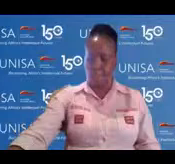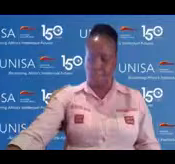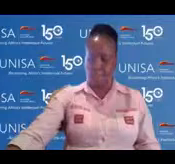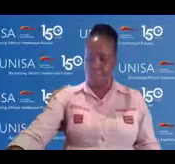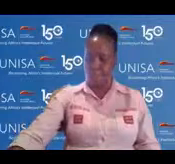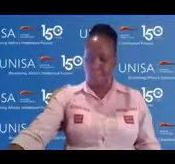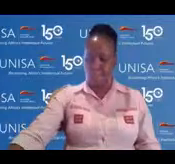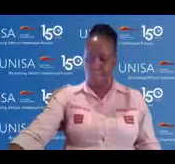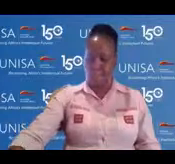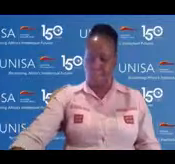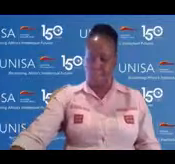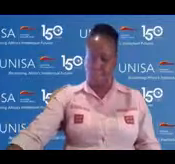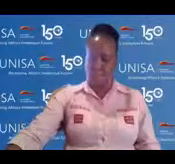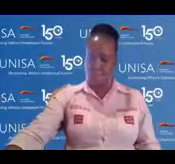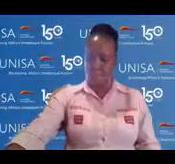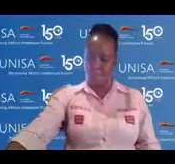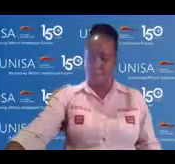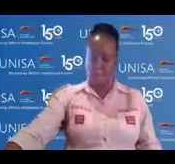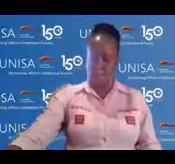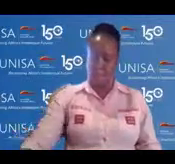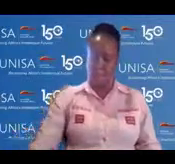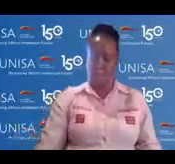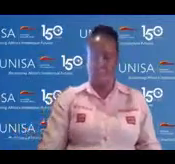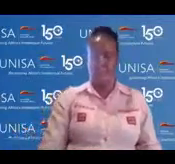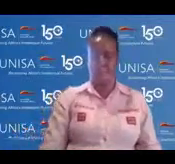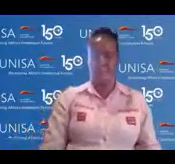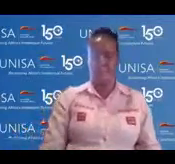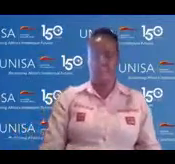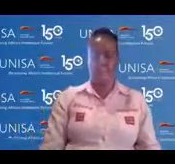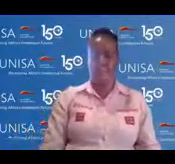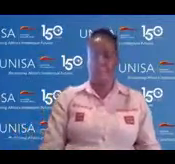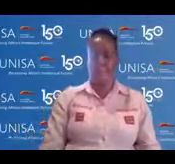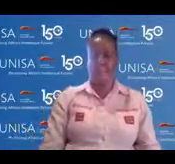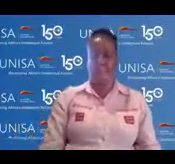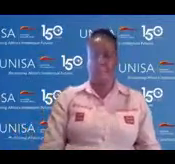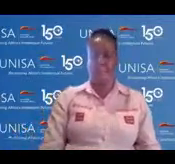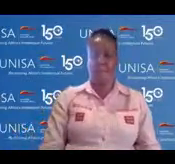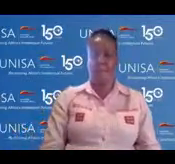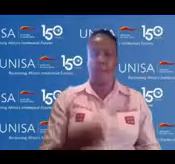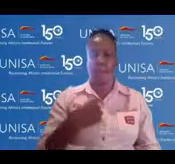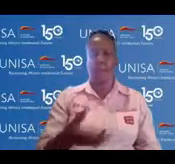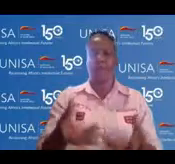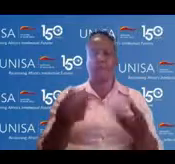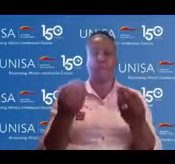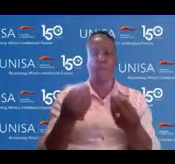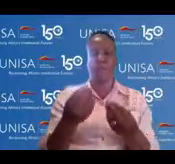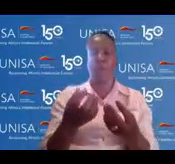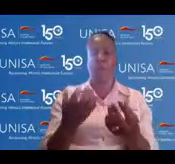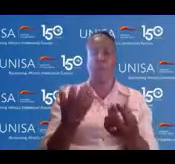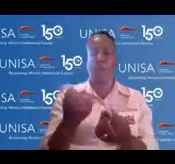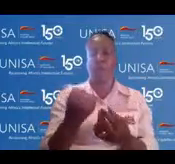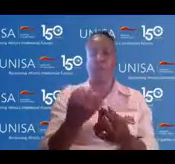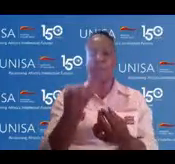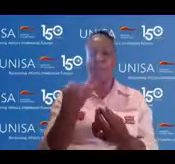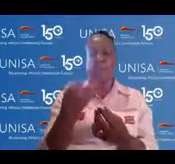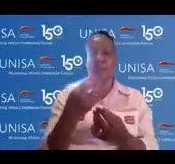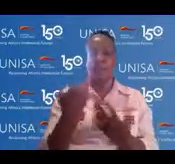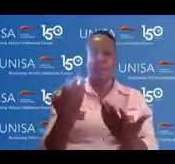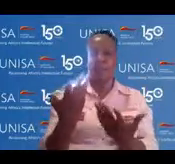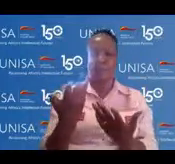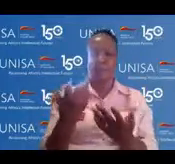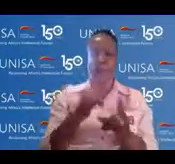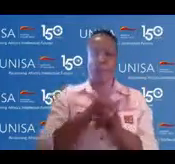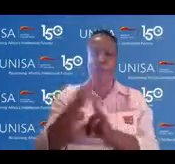Okay, so yes, I think we've got our 3 winners for today already. Thank you guys for completing.